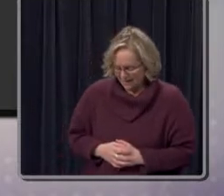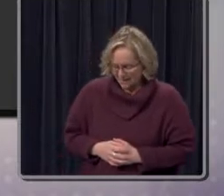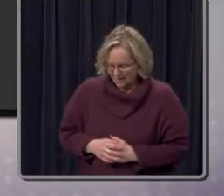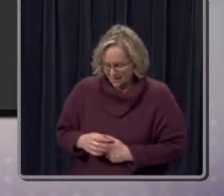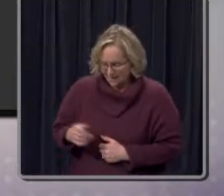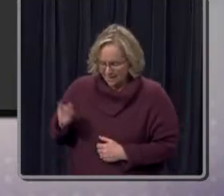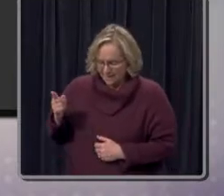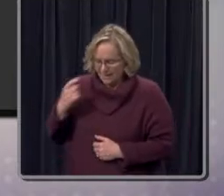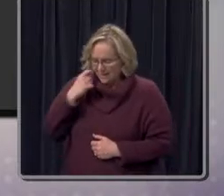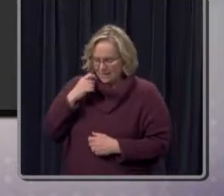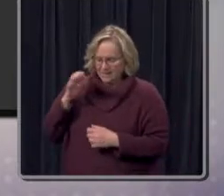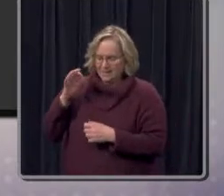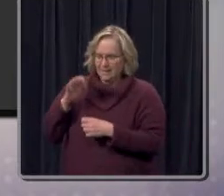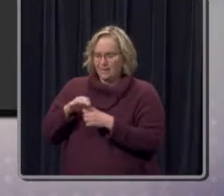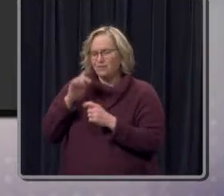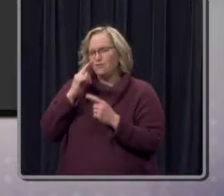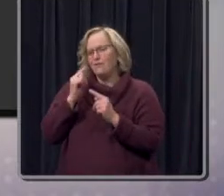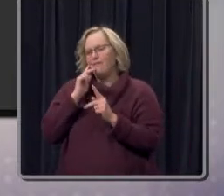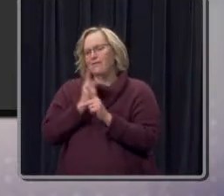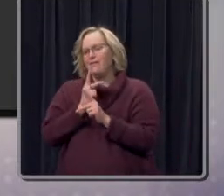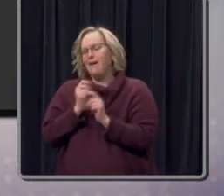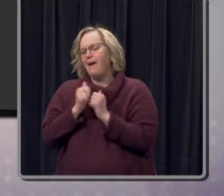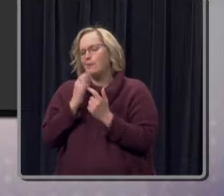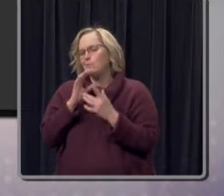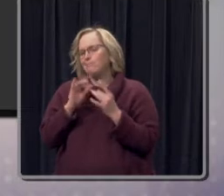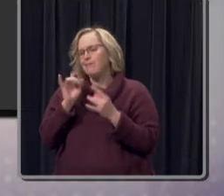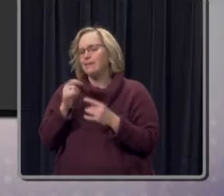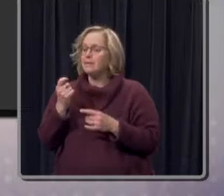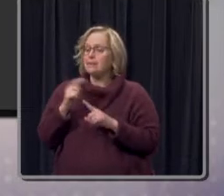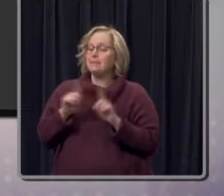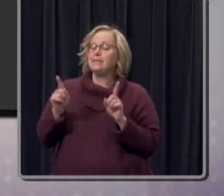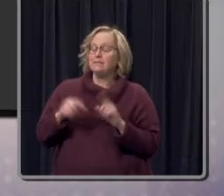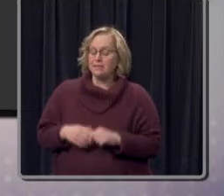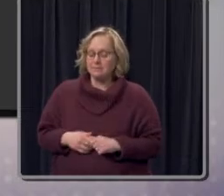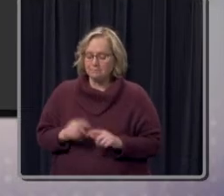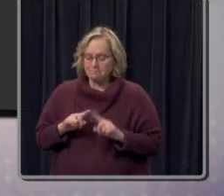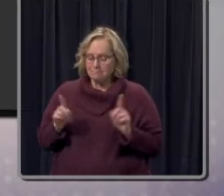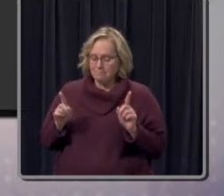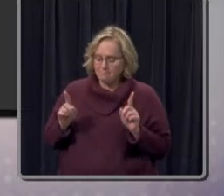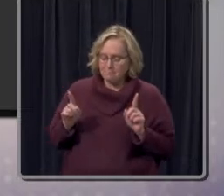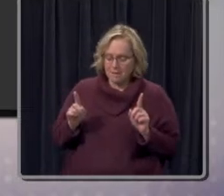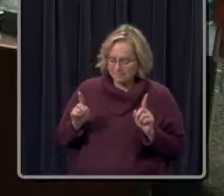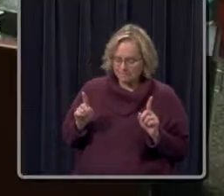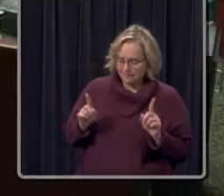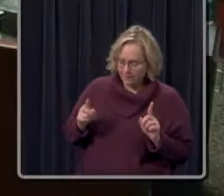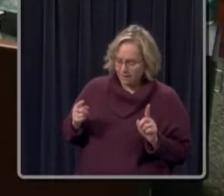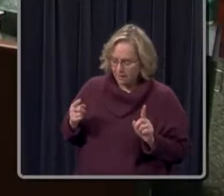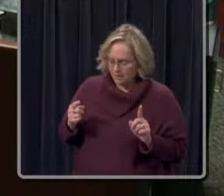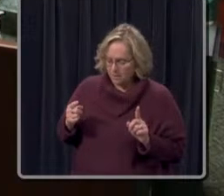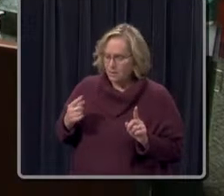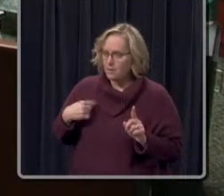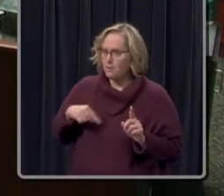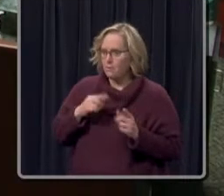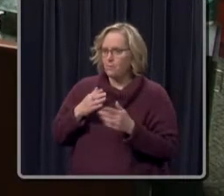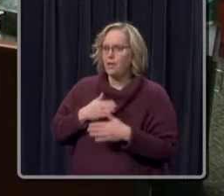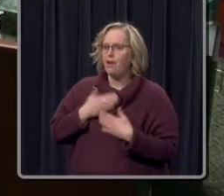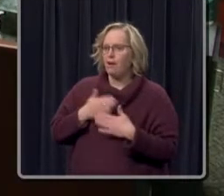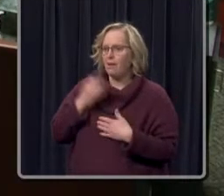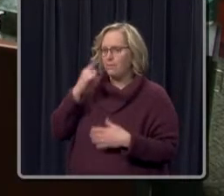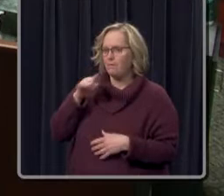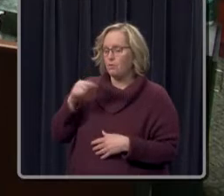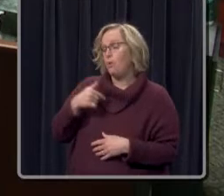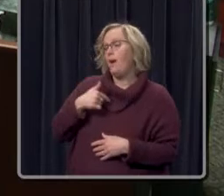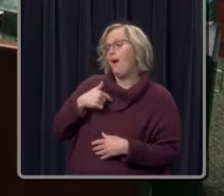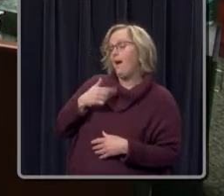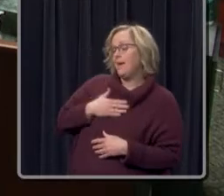say that? Well, it's a little different. But we are happy for you. Or at least I am. I